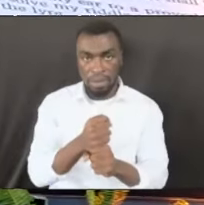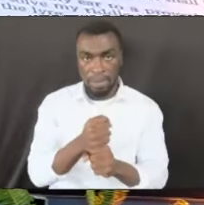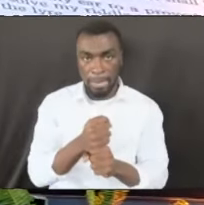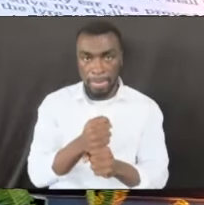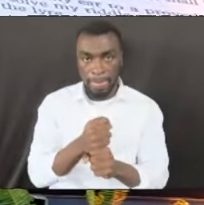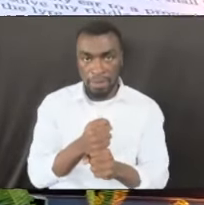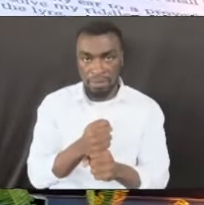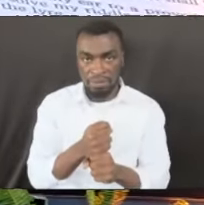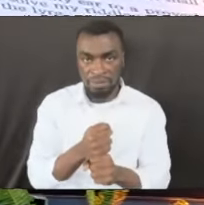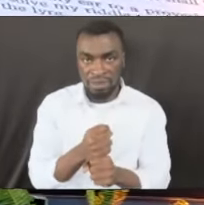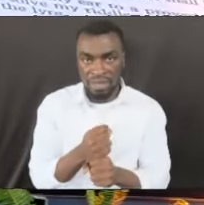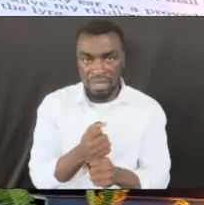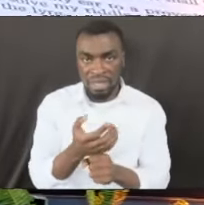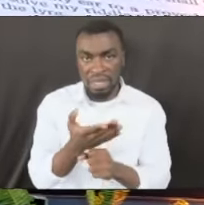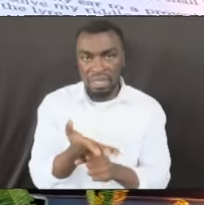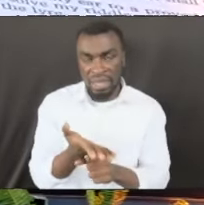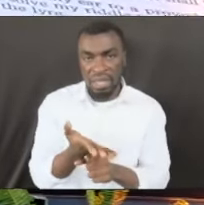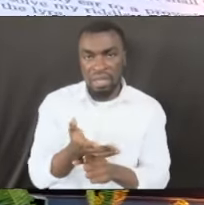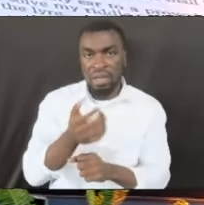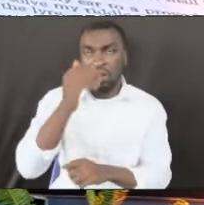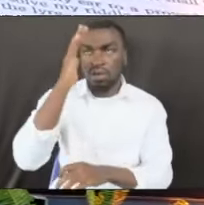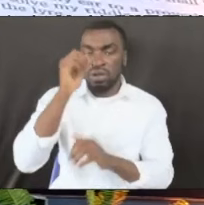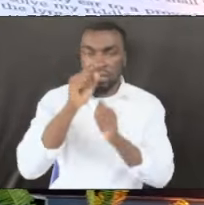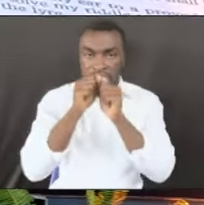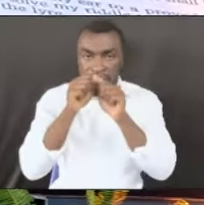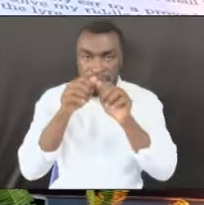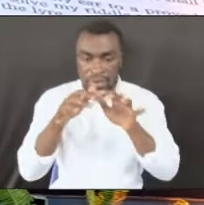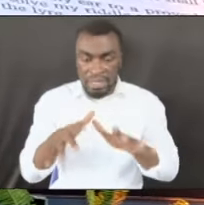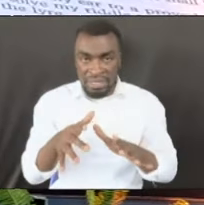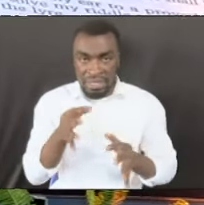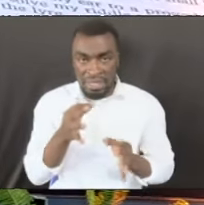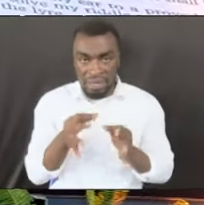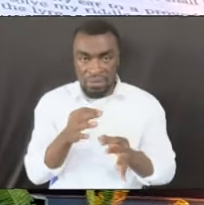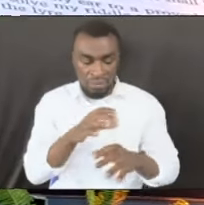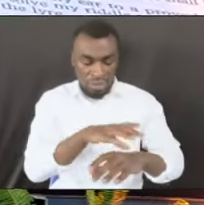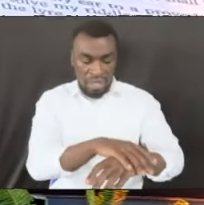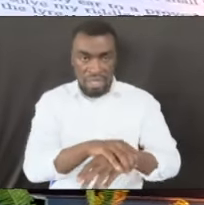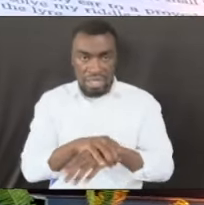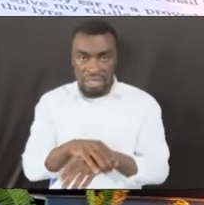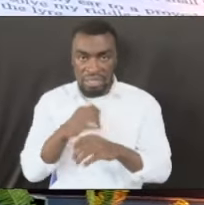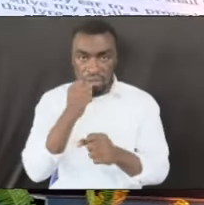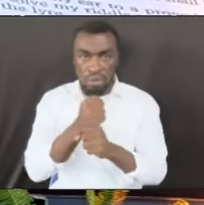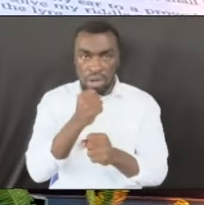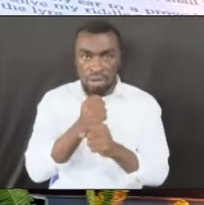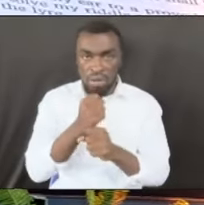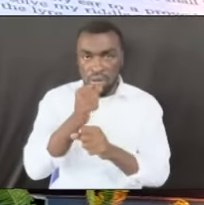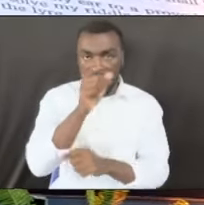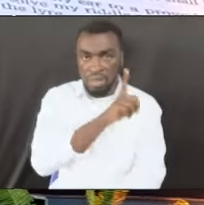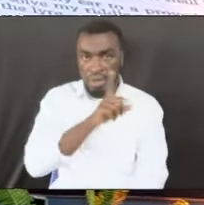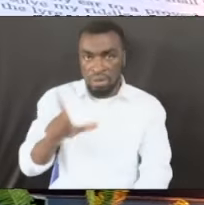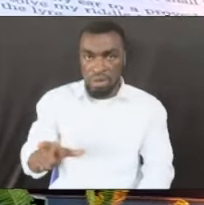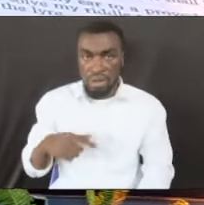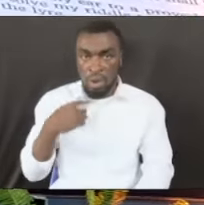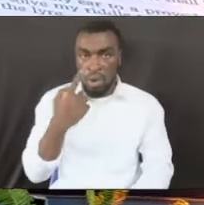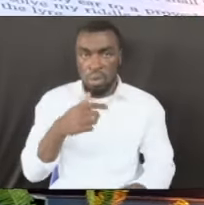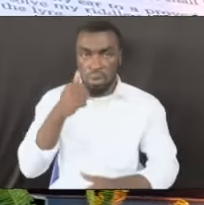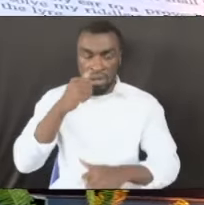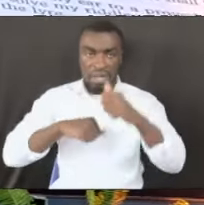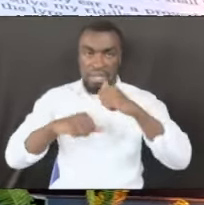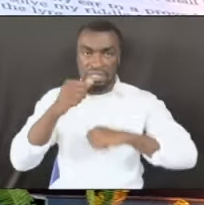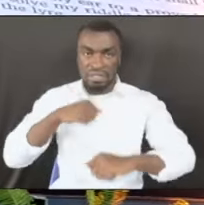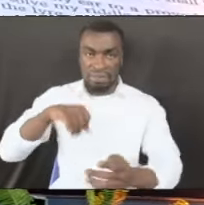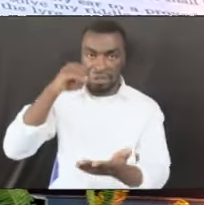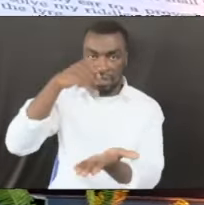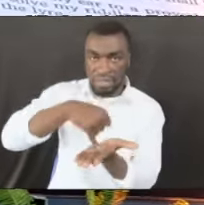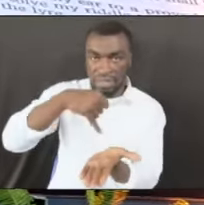Are there bonus blessings when we take up the work of God? For those ones who are actively involved, and I know you